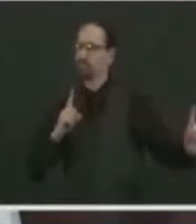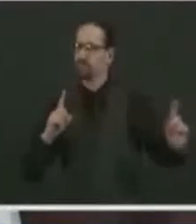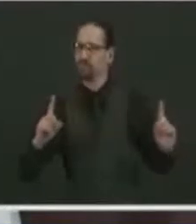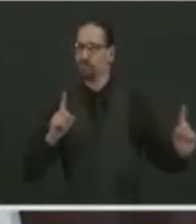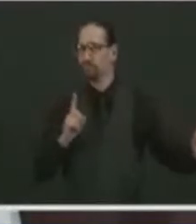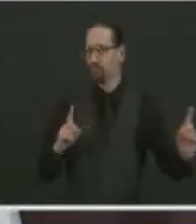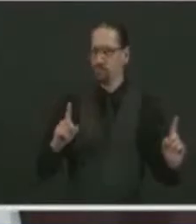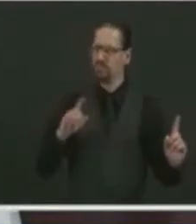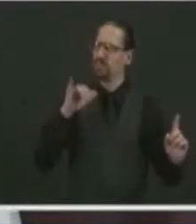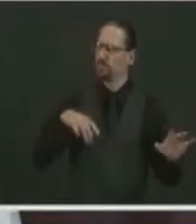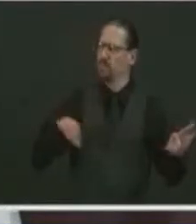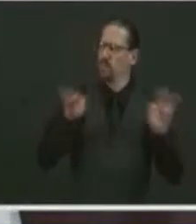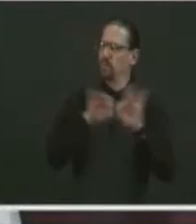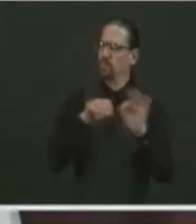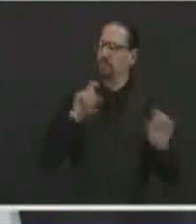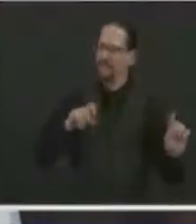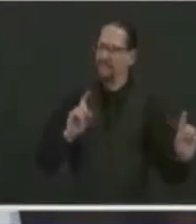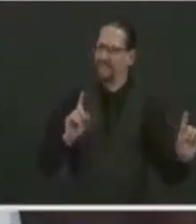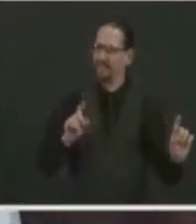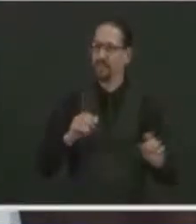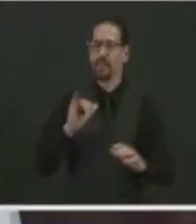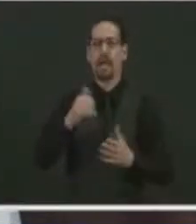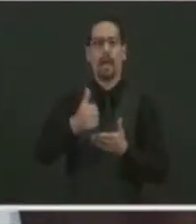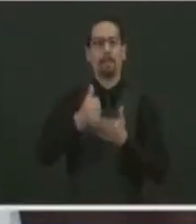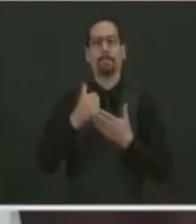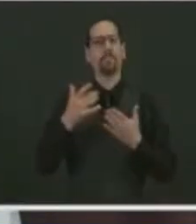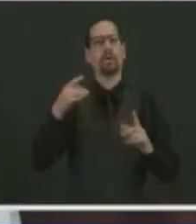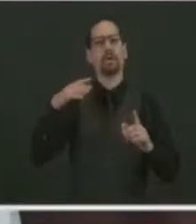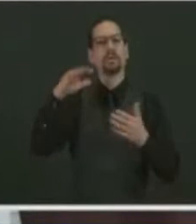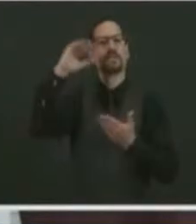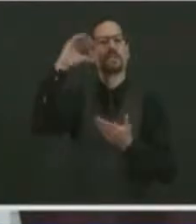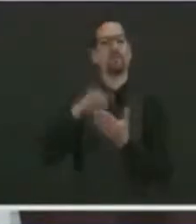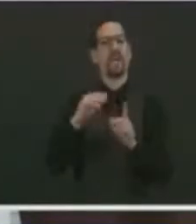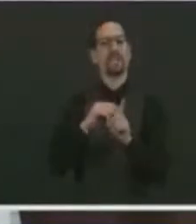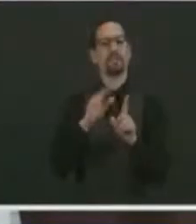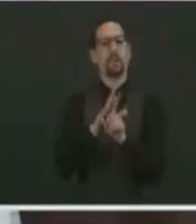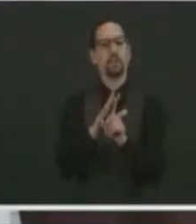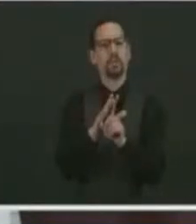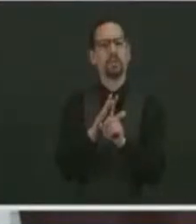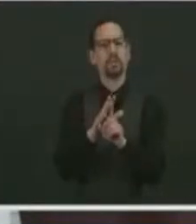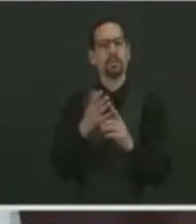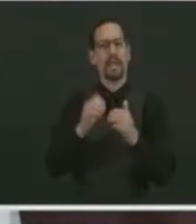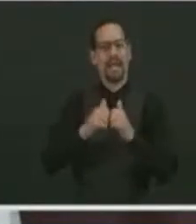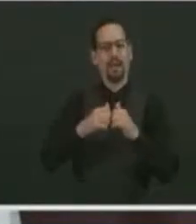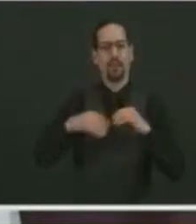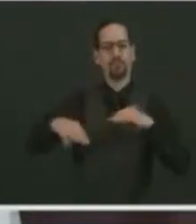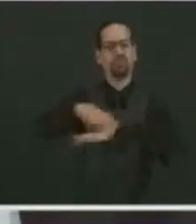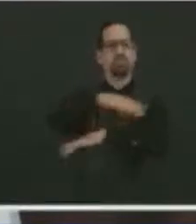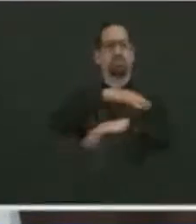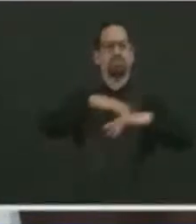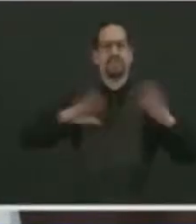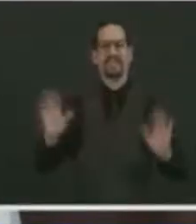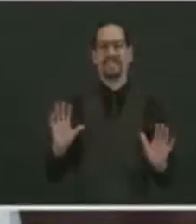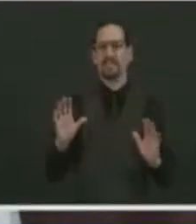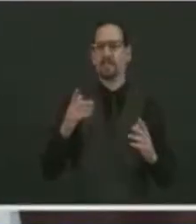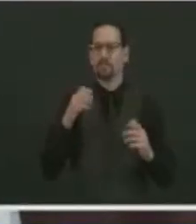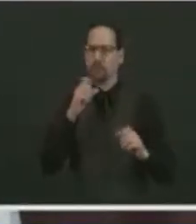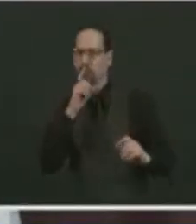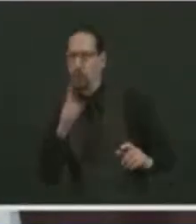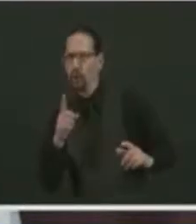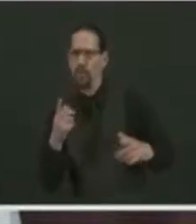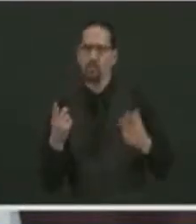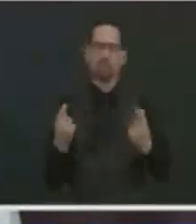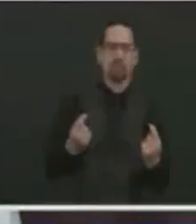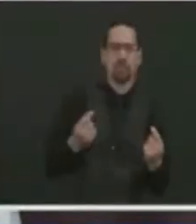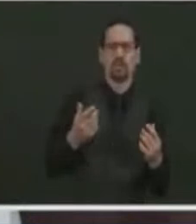of exposure and doing any evaluation to ensure that it's not, significantly